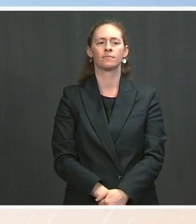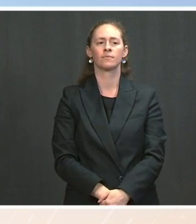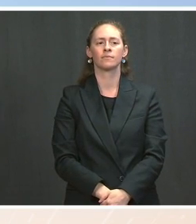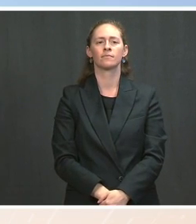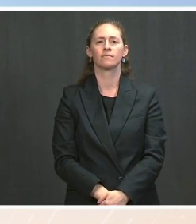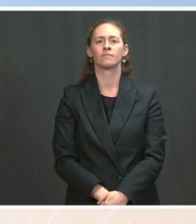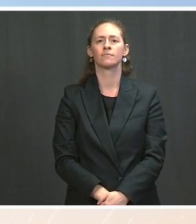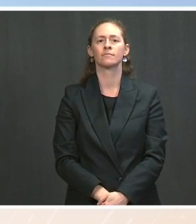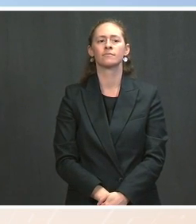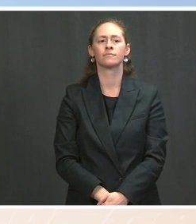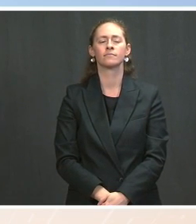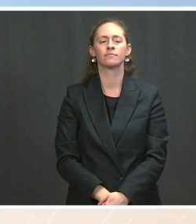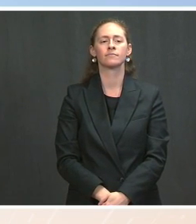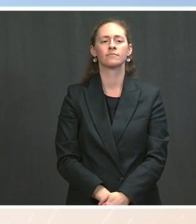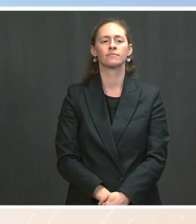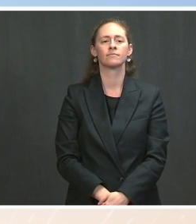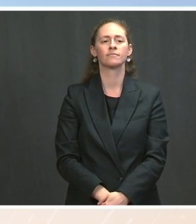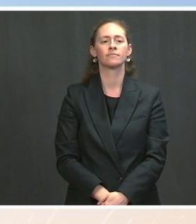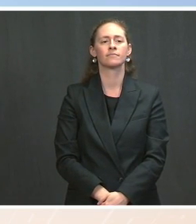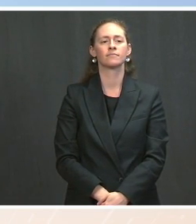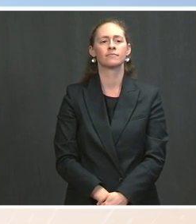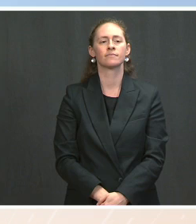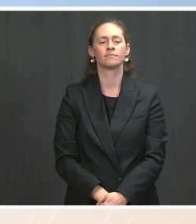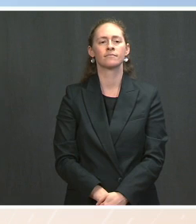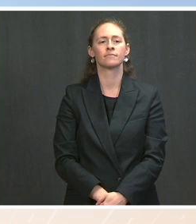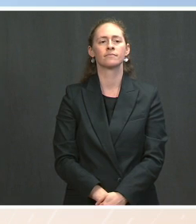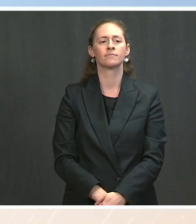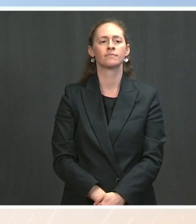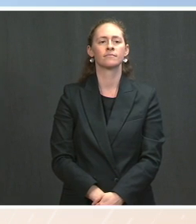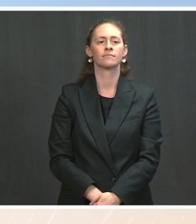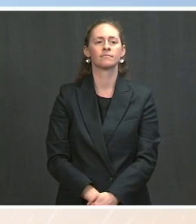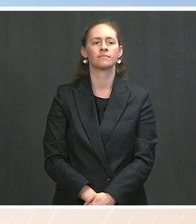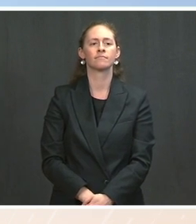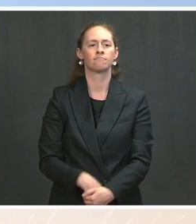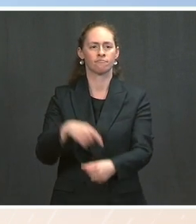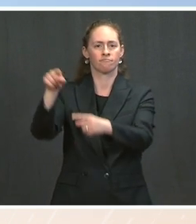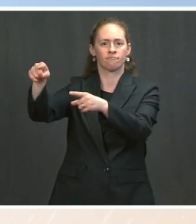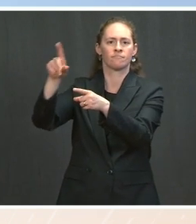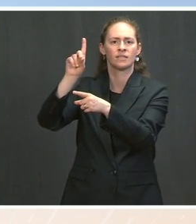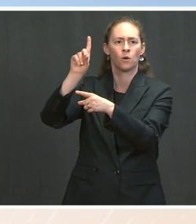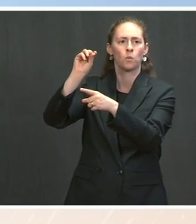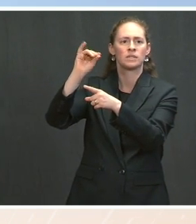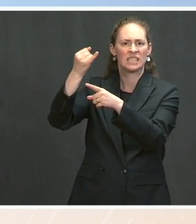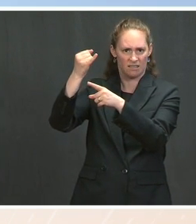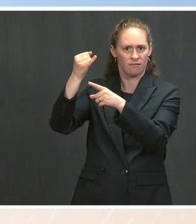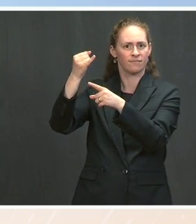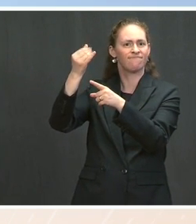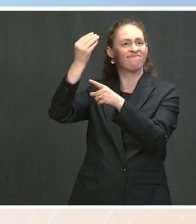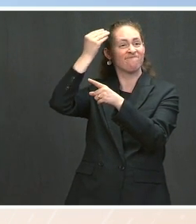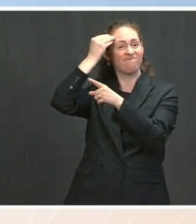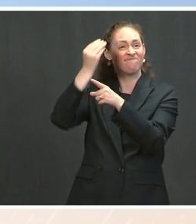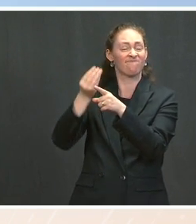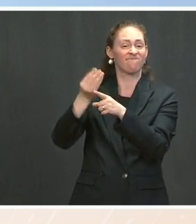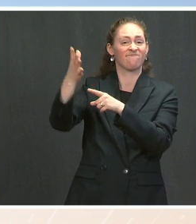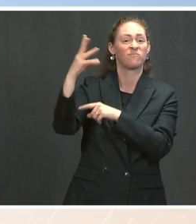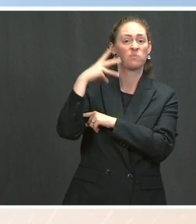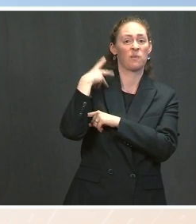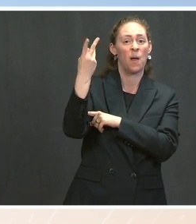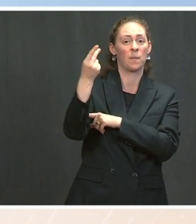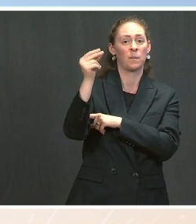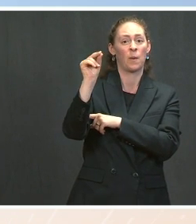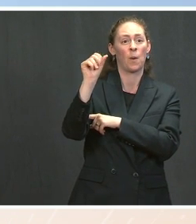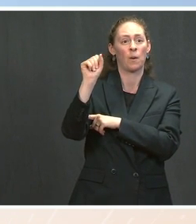This month, the Justice Department had informed Washington Post reporters, and then this week, CNN reporter, that the